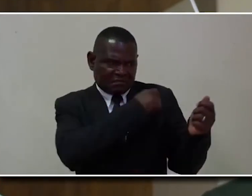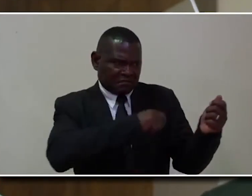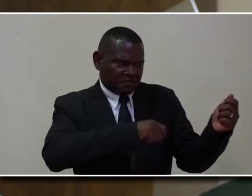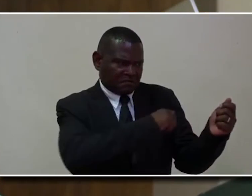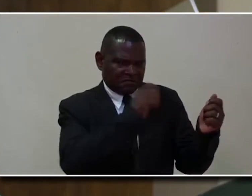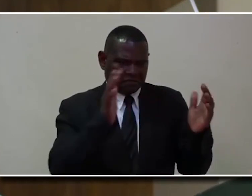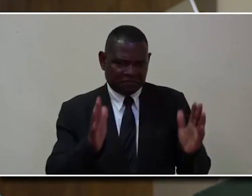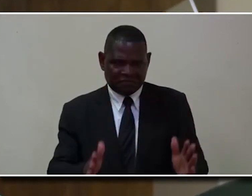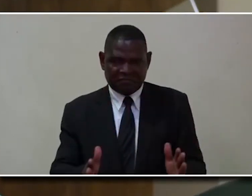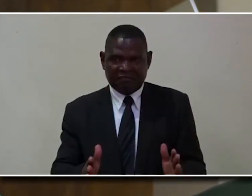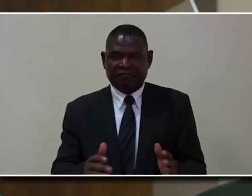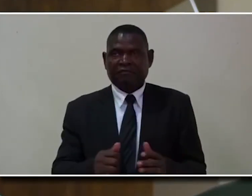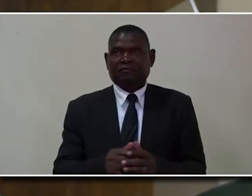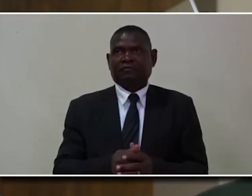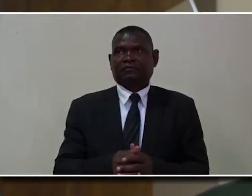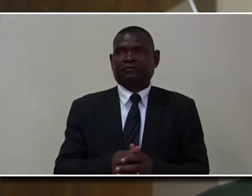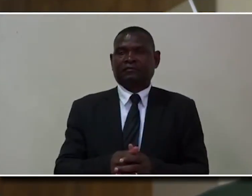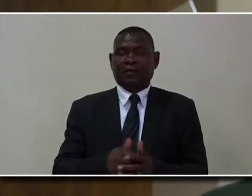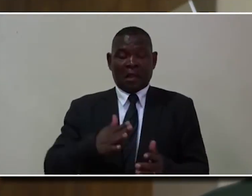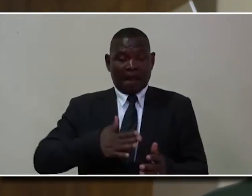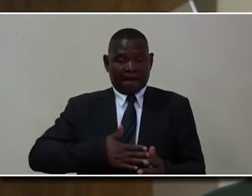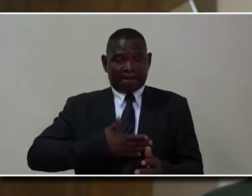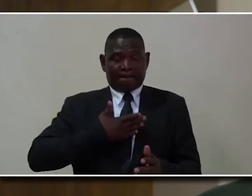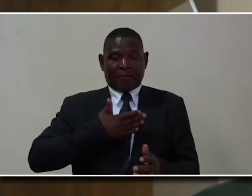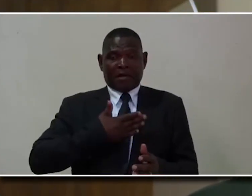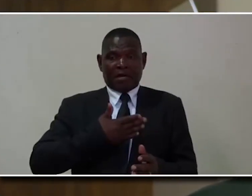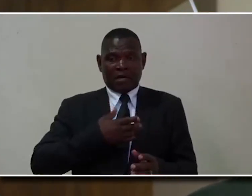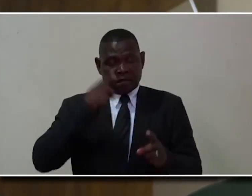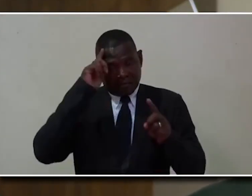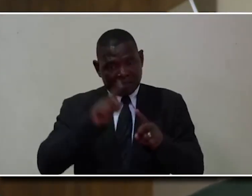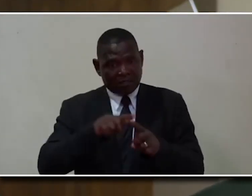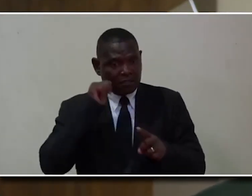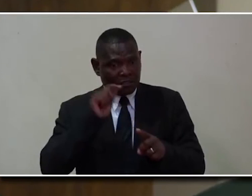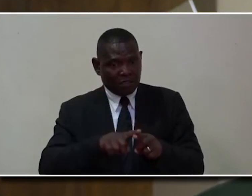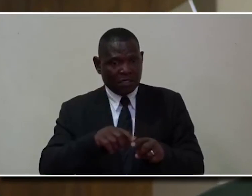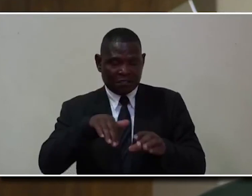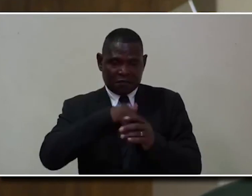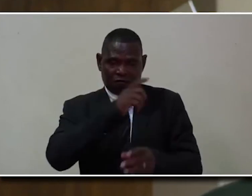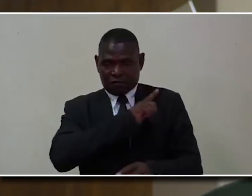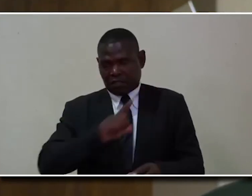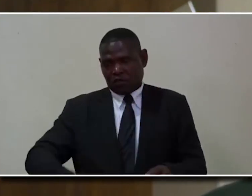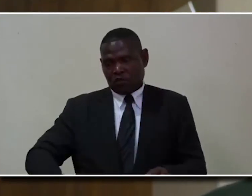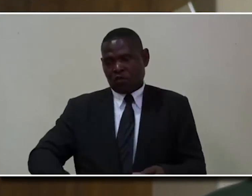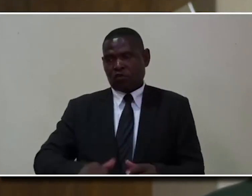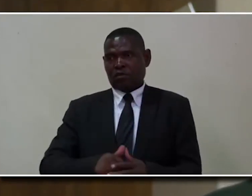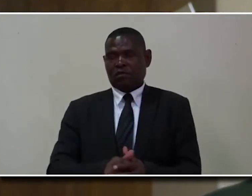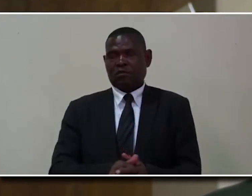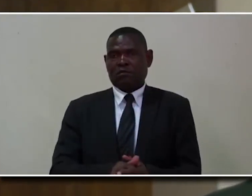ndi oimbitsa yemwe. My dear brothers, my dear sisters in the Lord. Okondedwa abale ndi alongo anga mwa